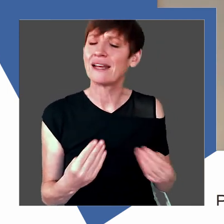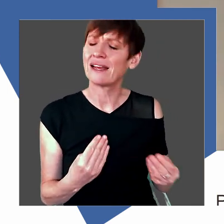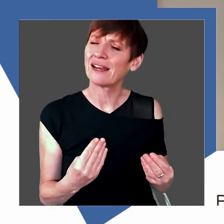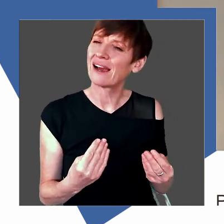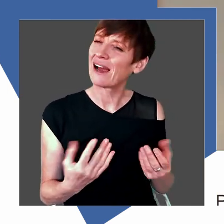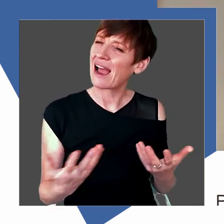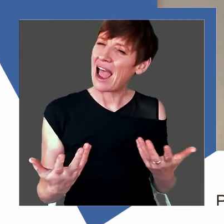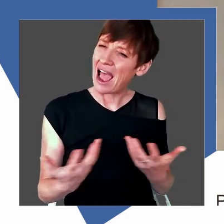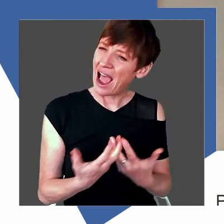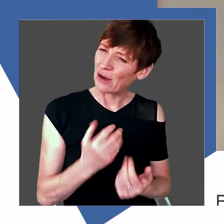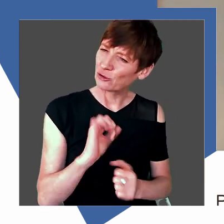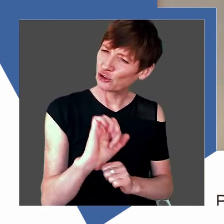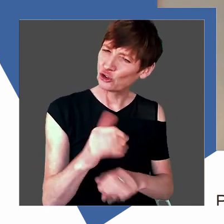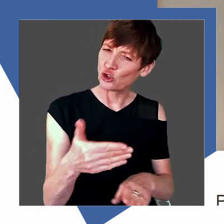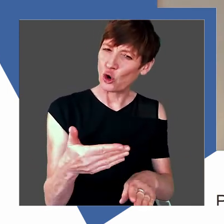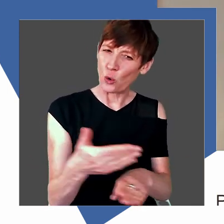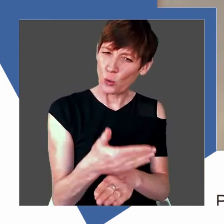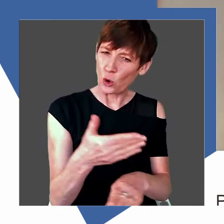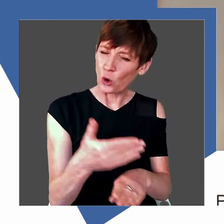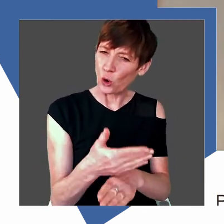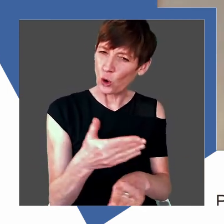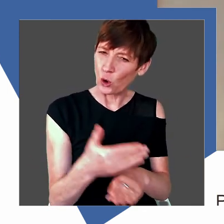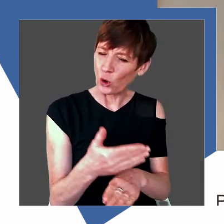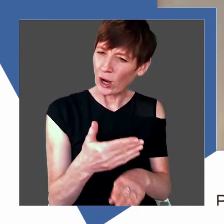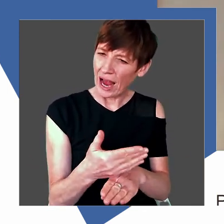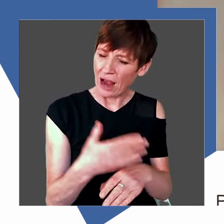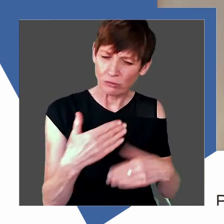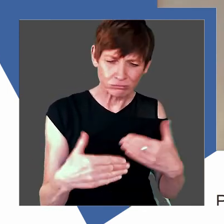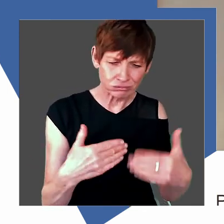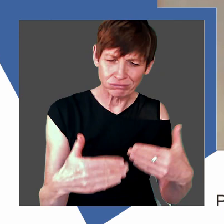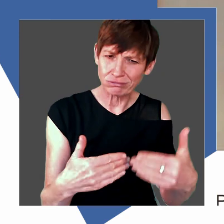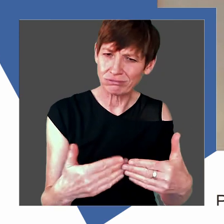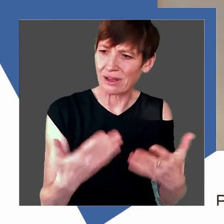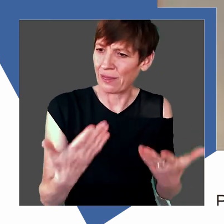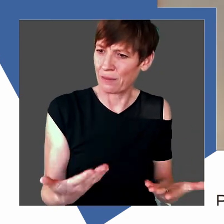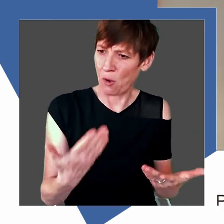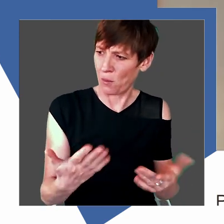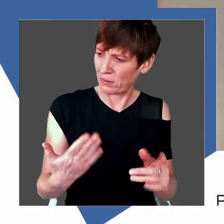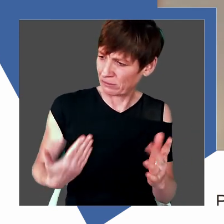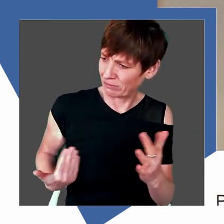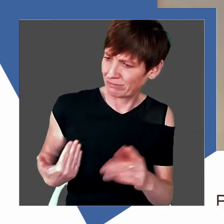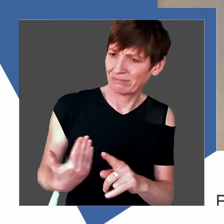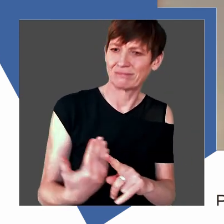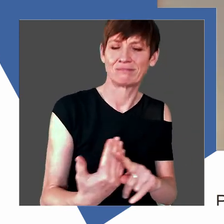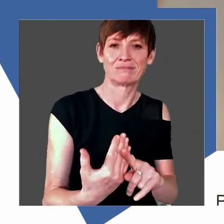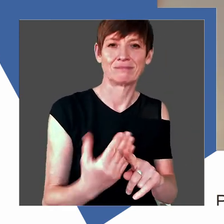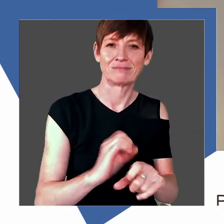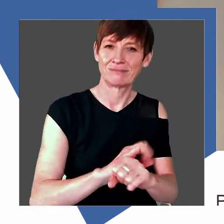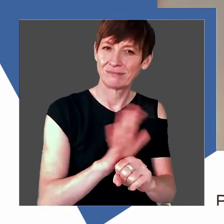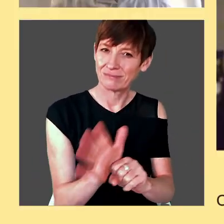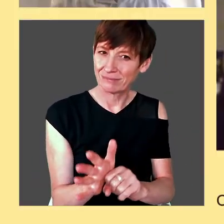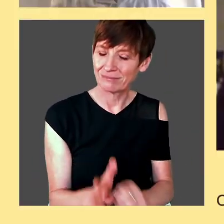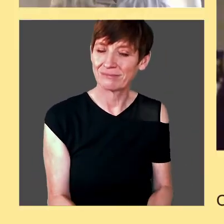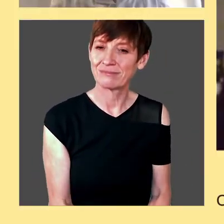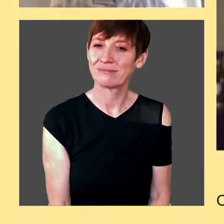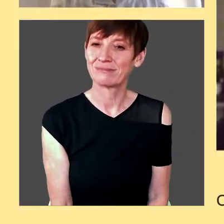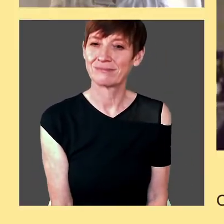How does your work comment on the current social and pandemic issues at the moment?